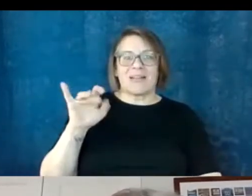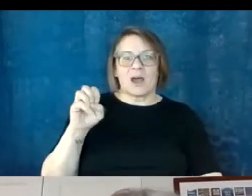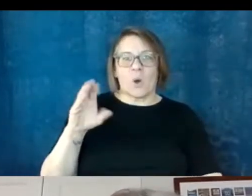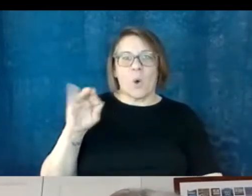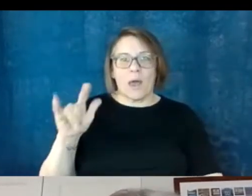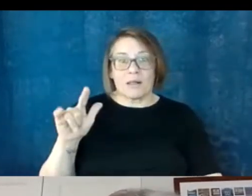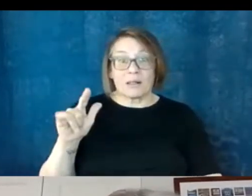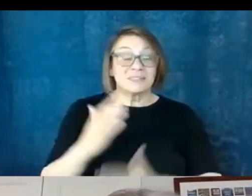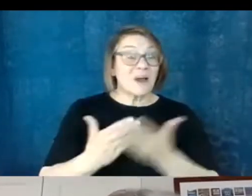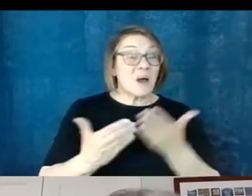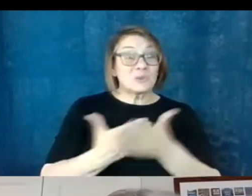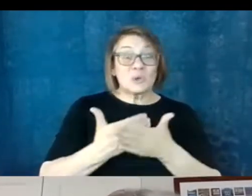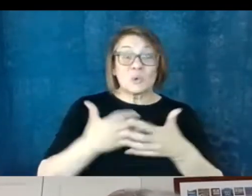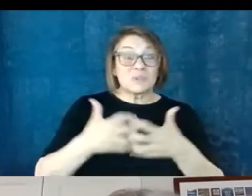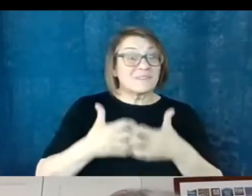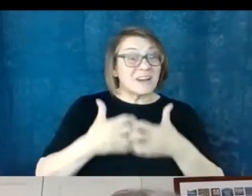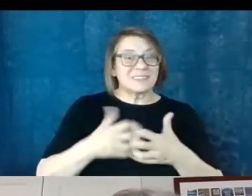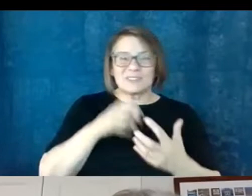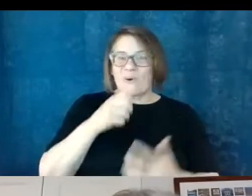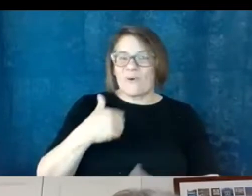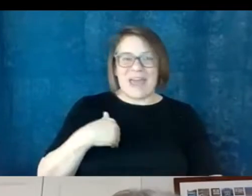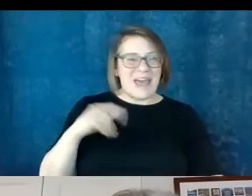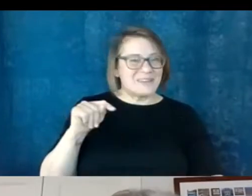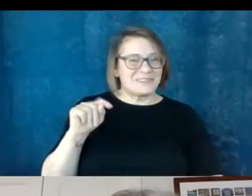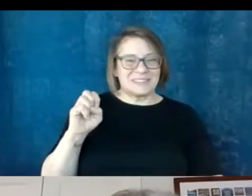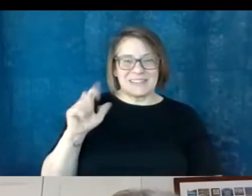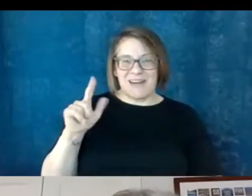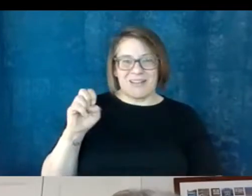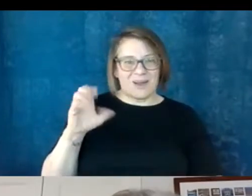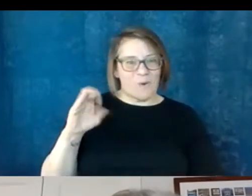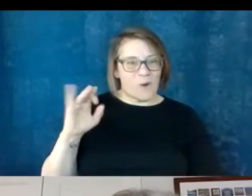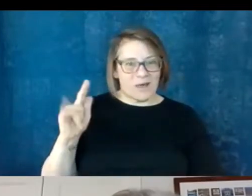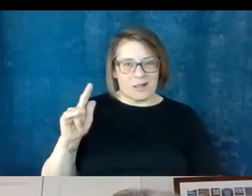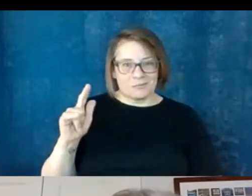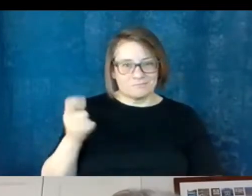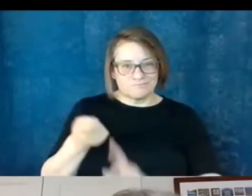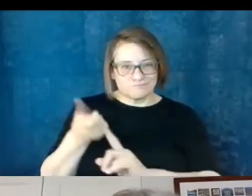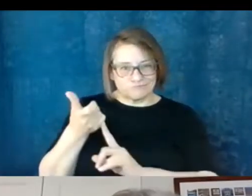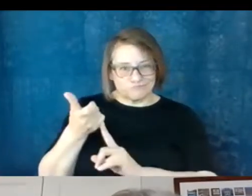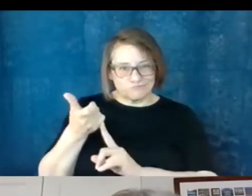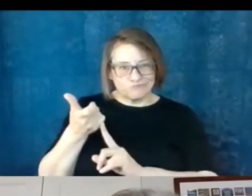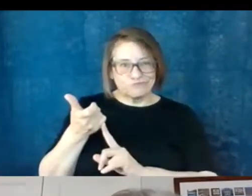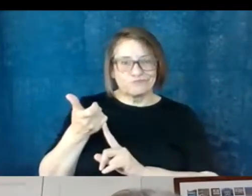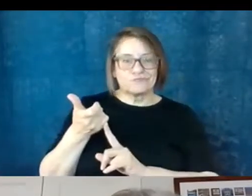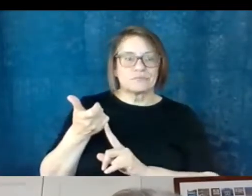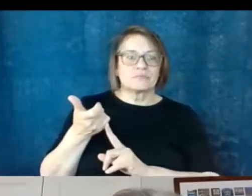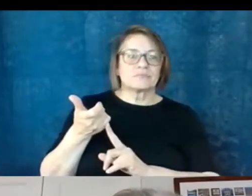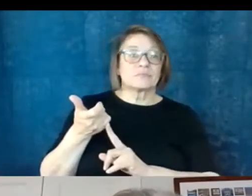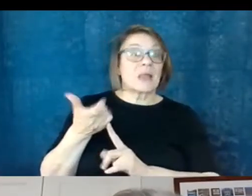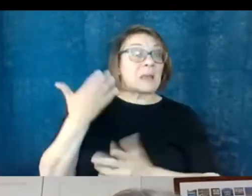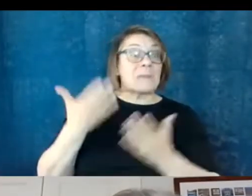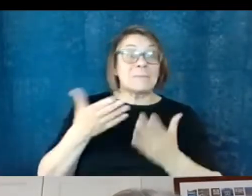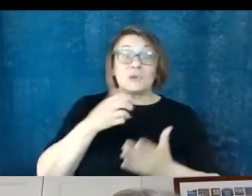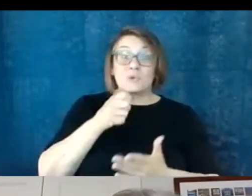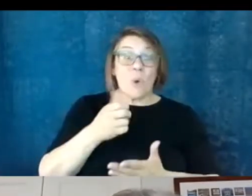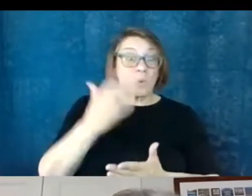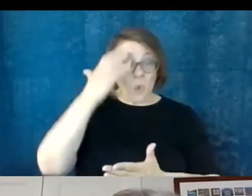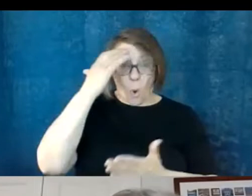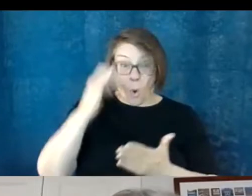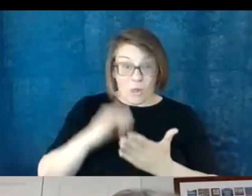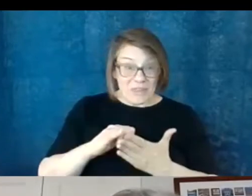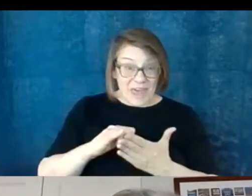hearing devices do not have telecoil in them. And it's something that might not necessarily be mentioned to you by